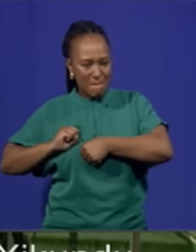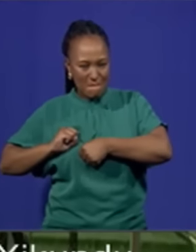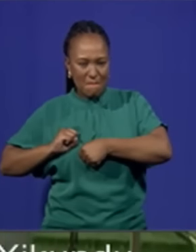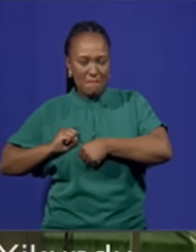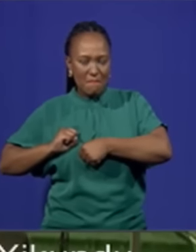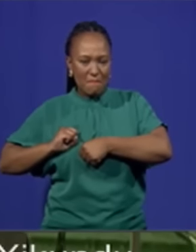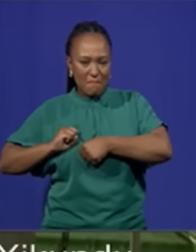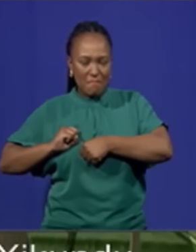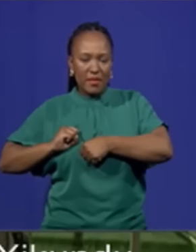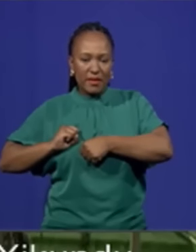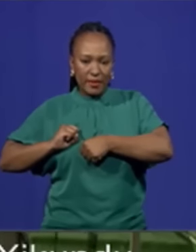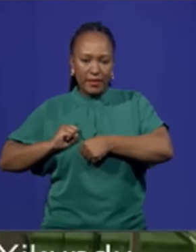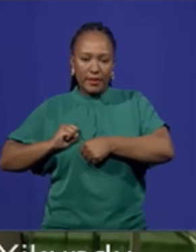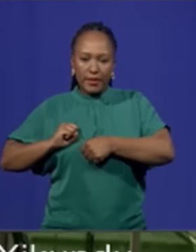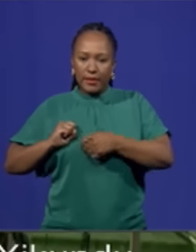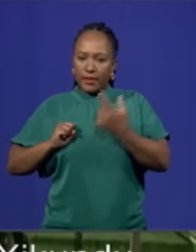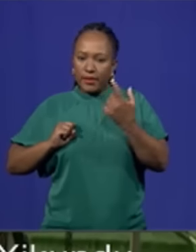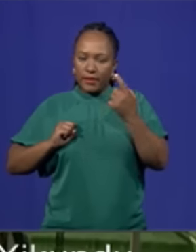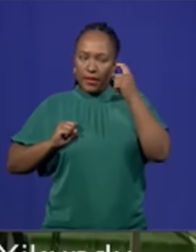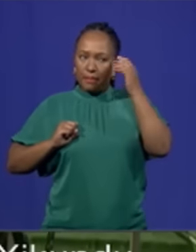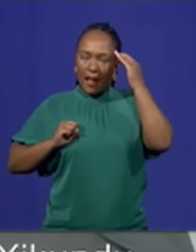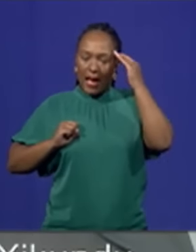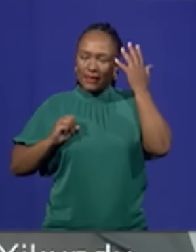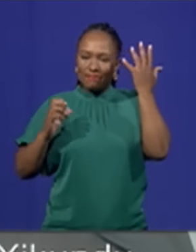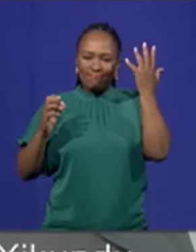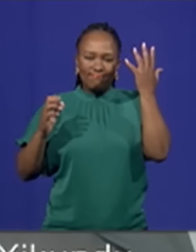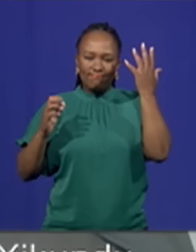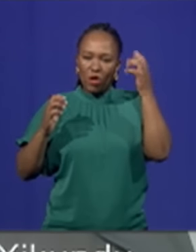I mean, our mind really is broken beyond repair.